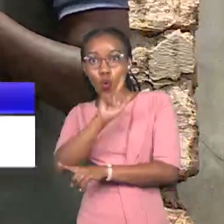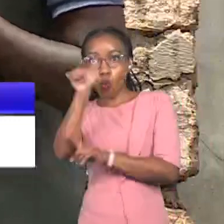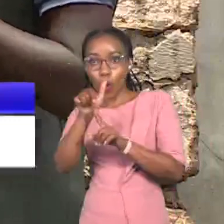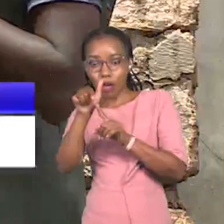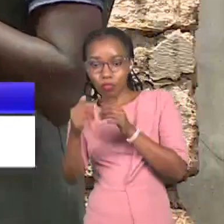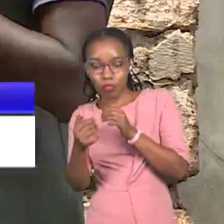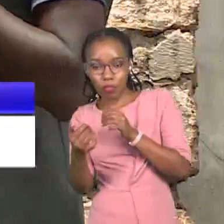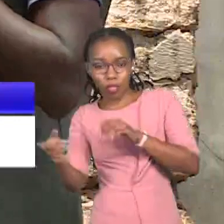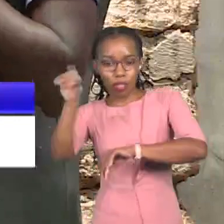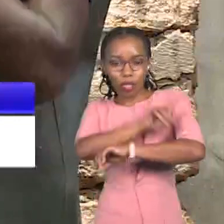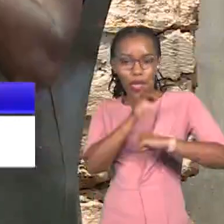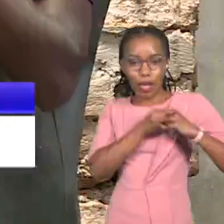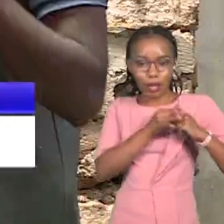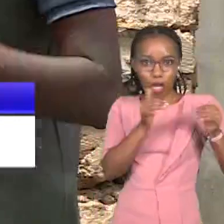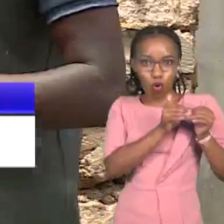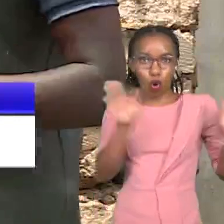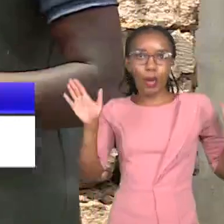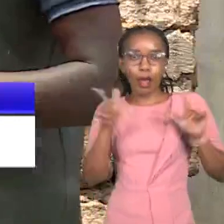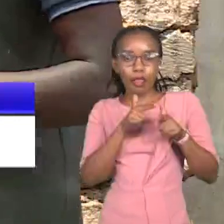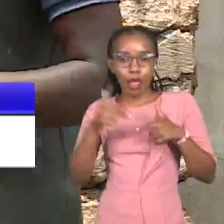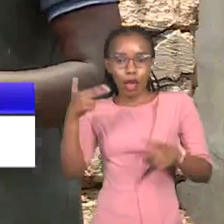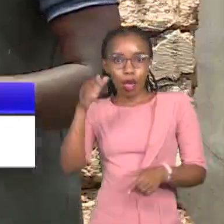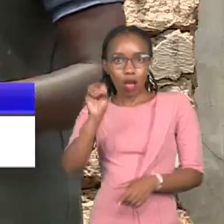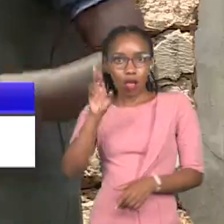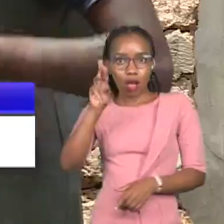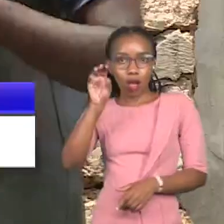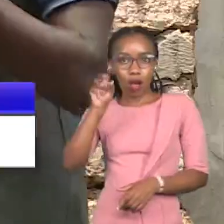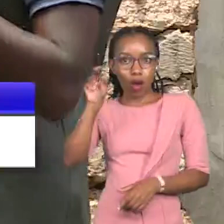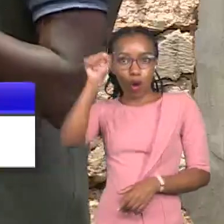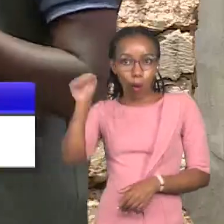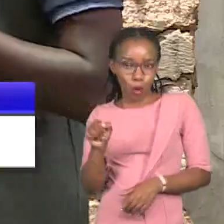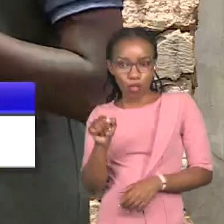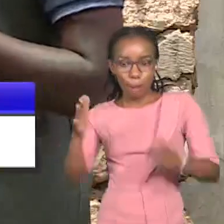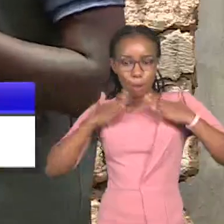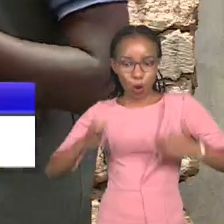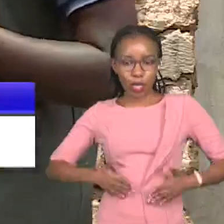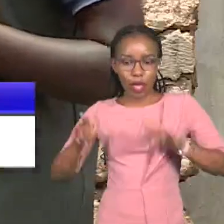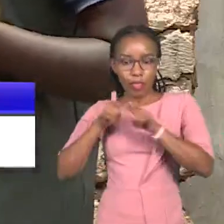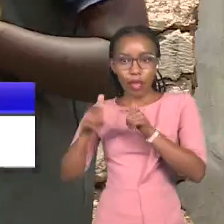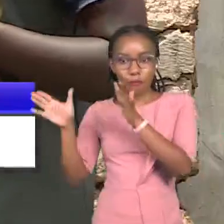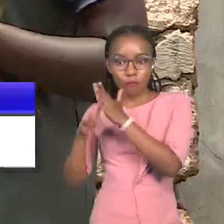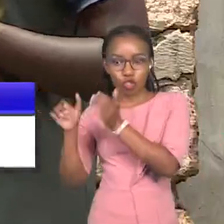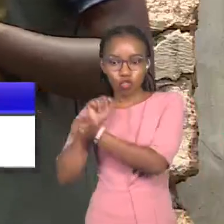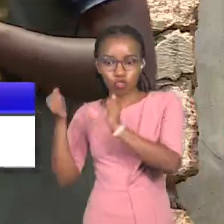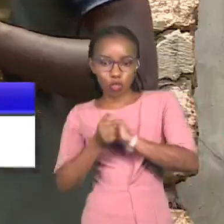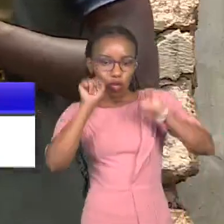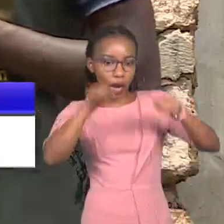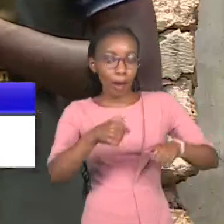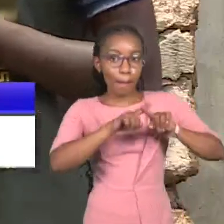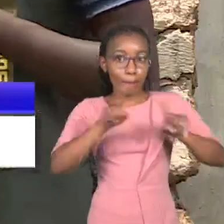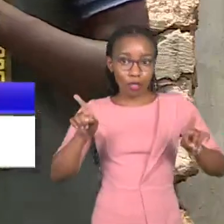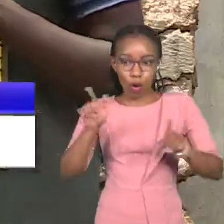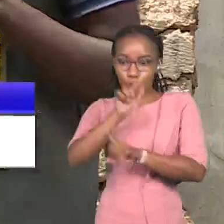8th day, that's when the sac opens and the hormone gets into the body and the fish converts. But when the